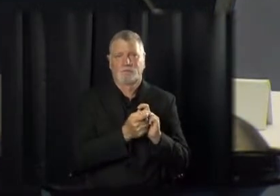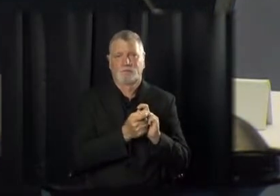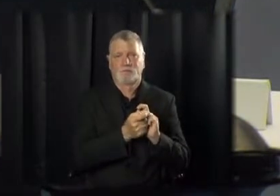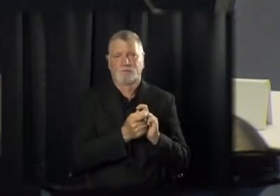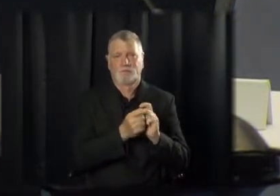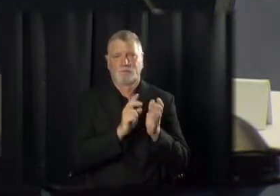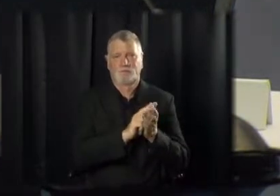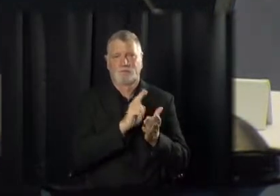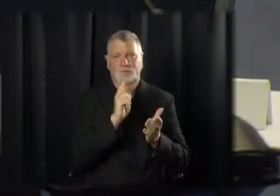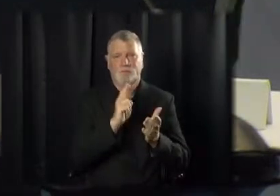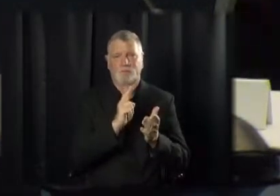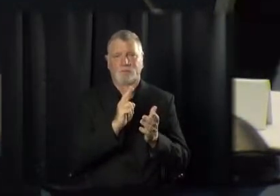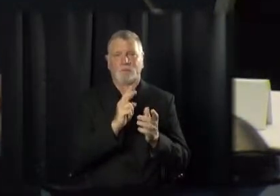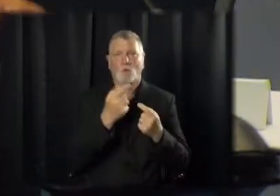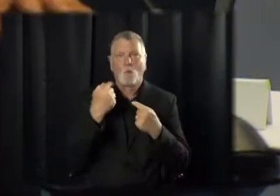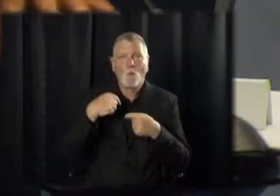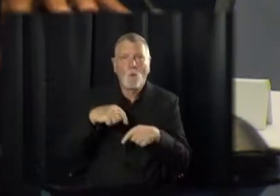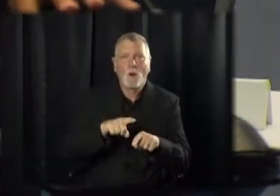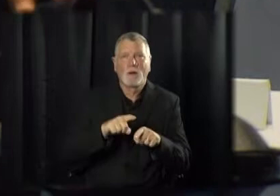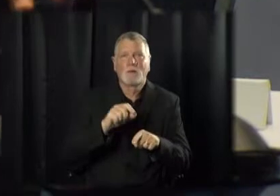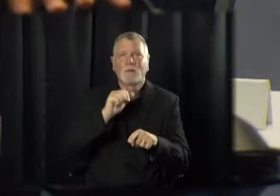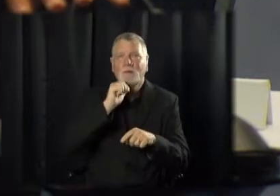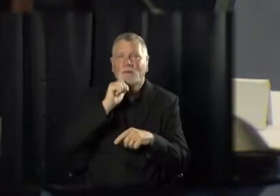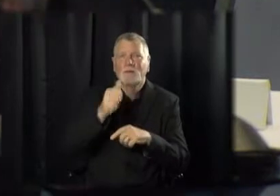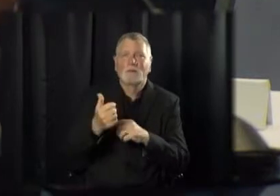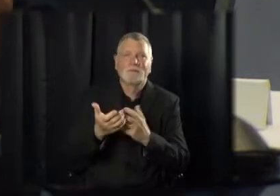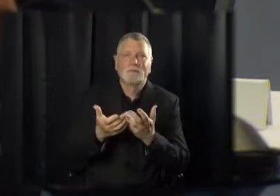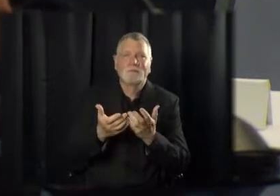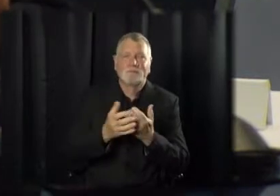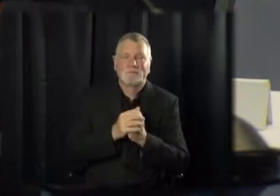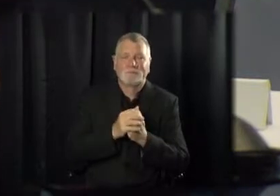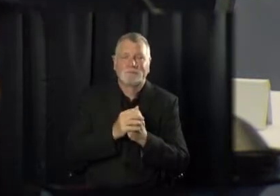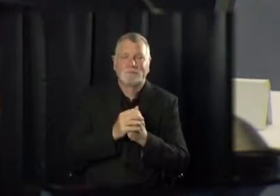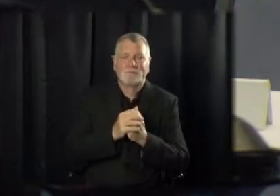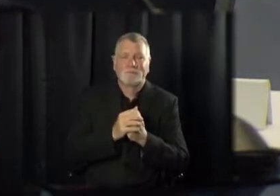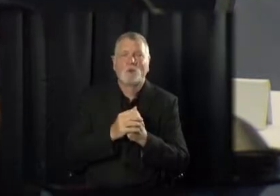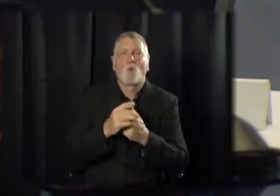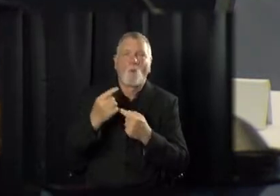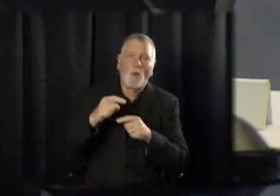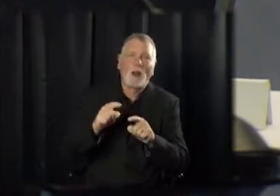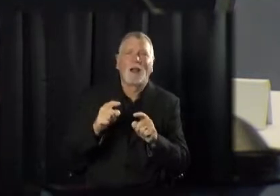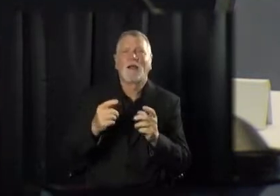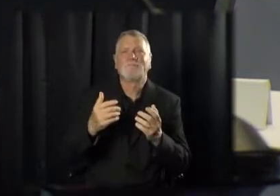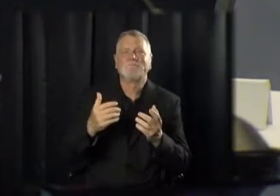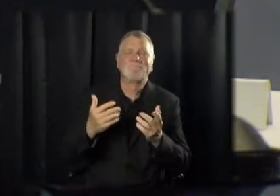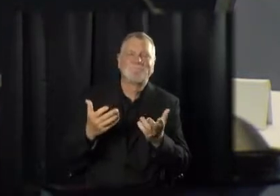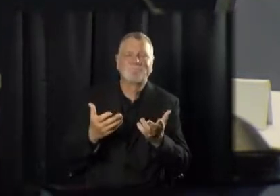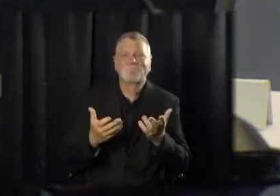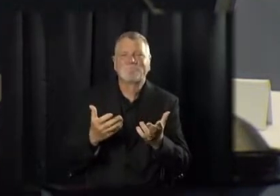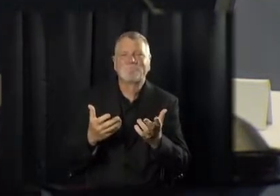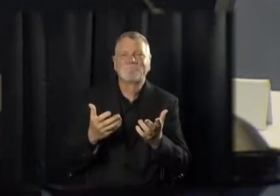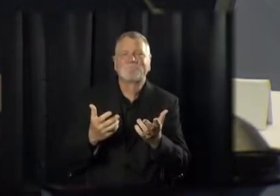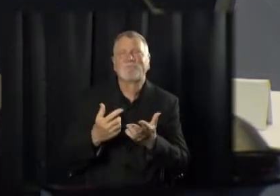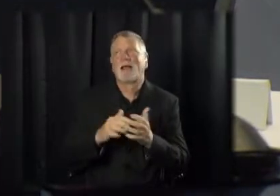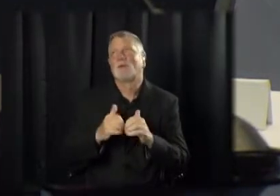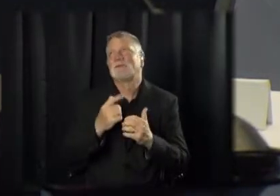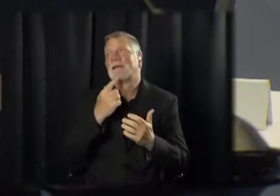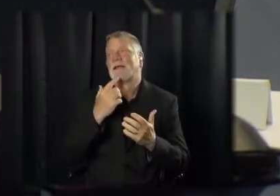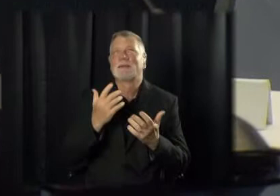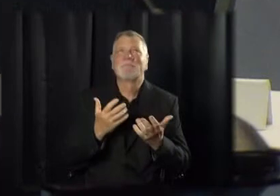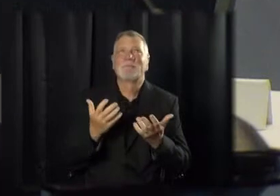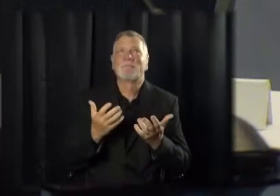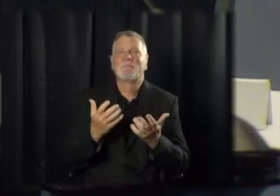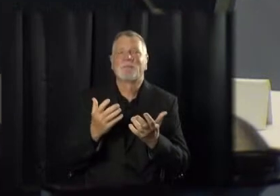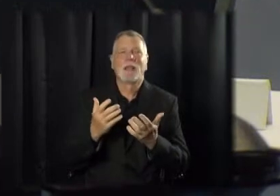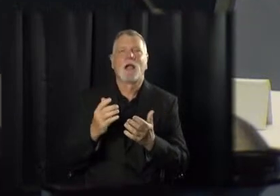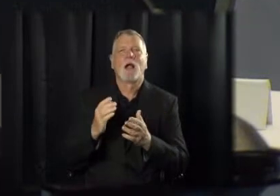the university while not being, while having how you say that,